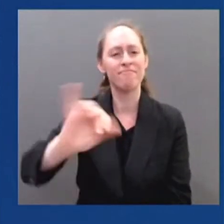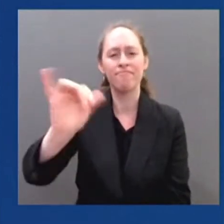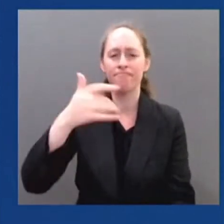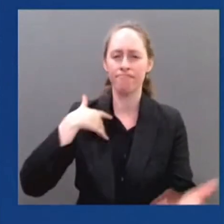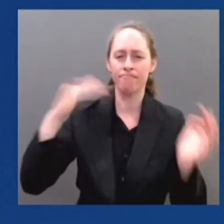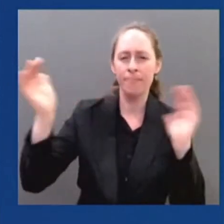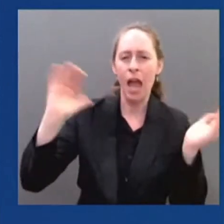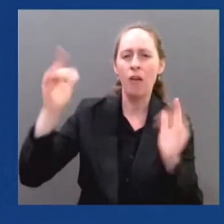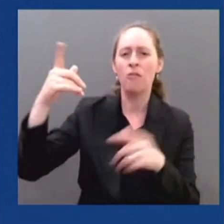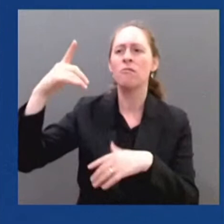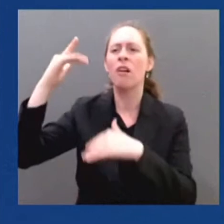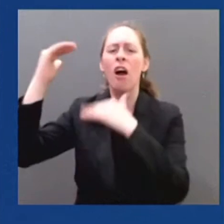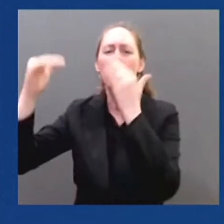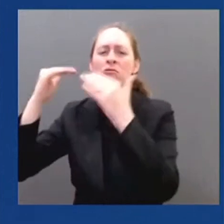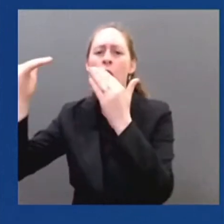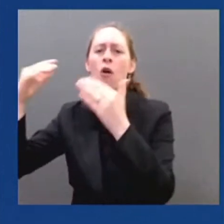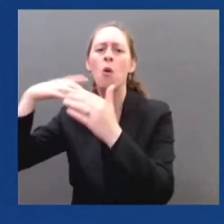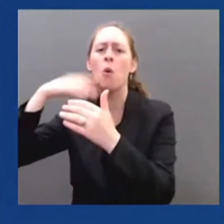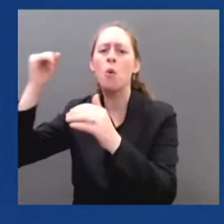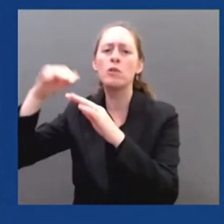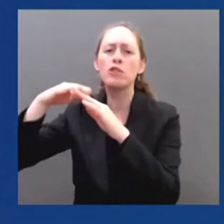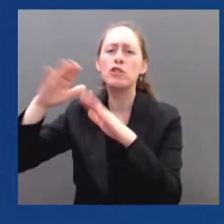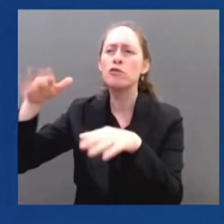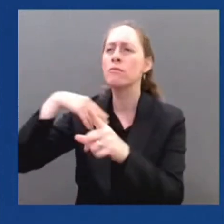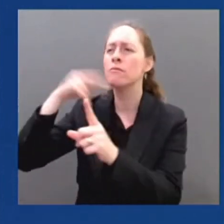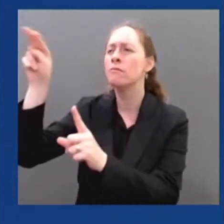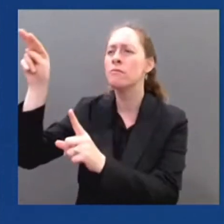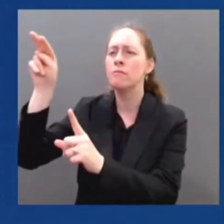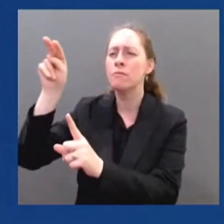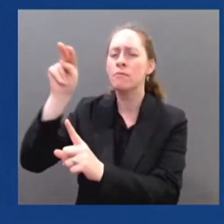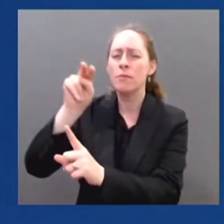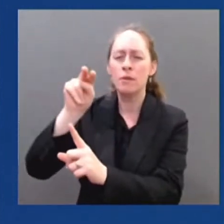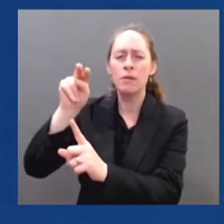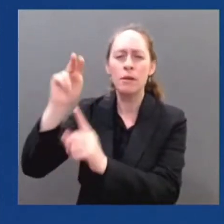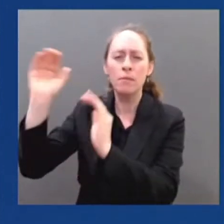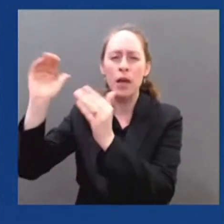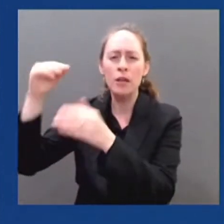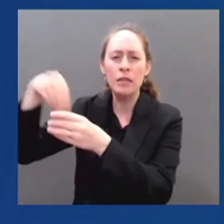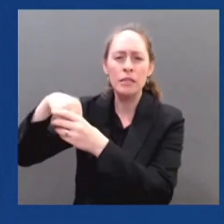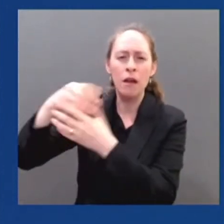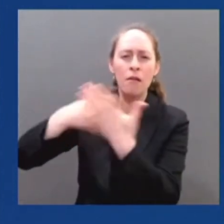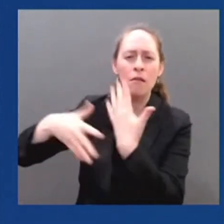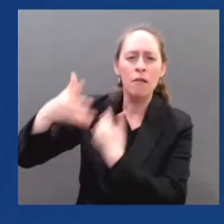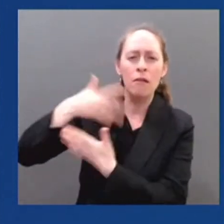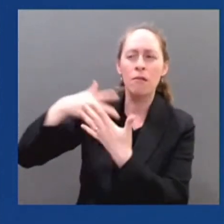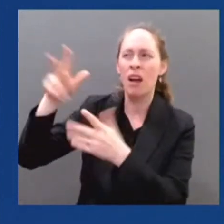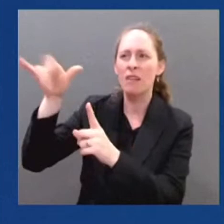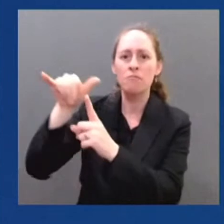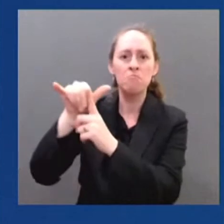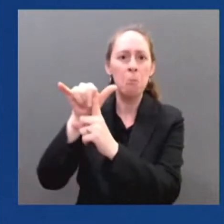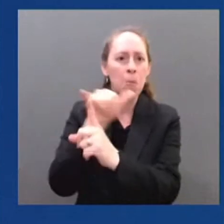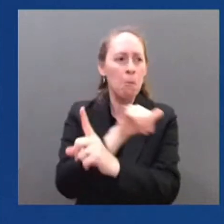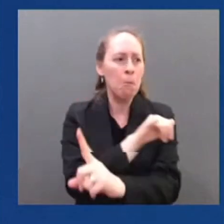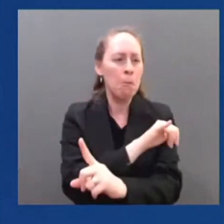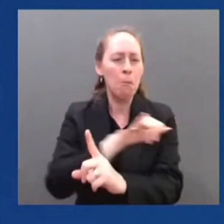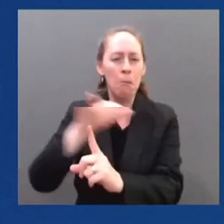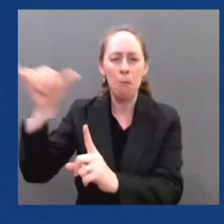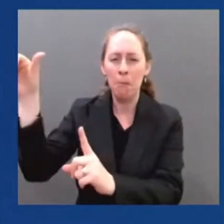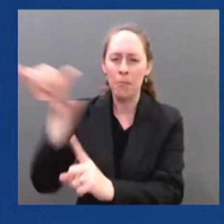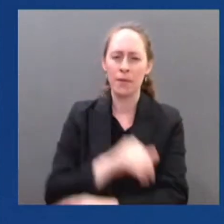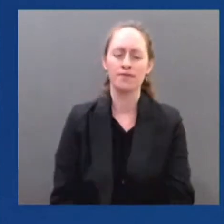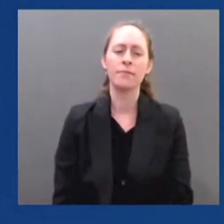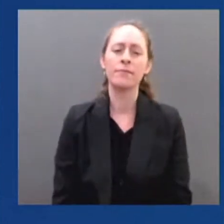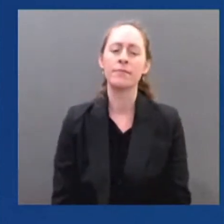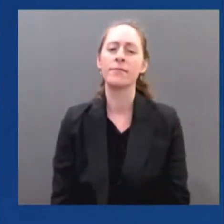was equivalent to the responses in other studies, including young adults and in adults, which